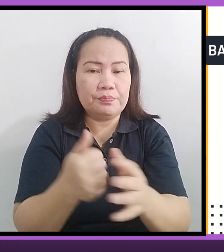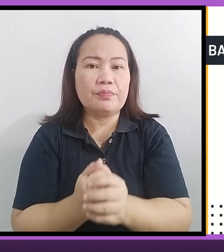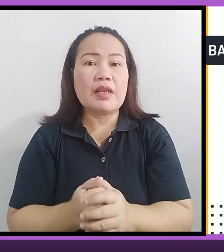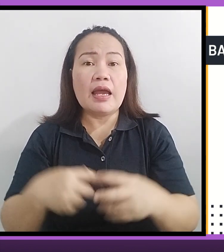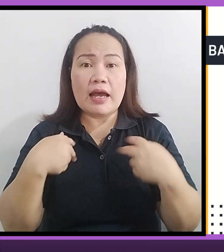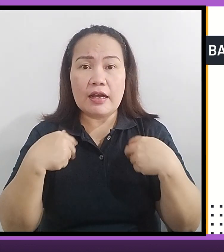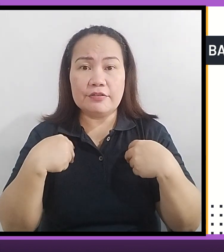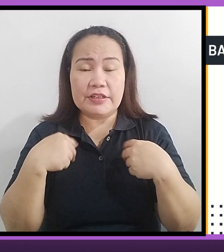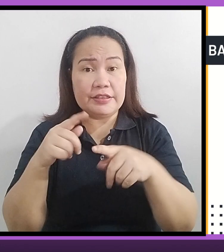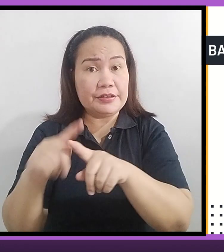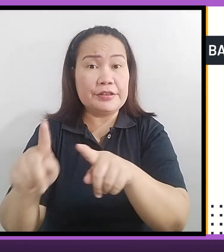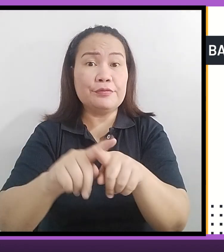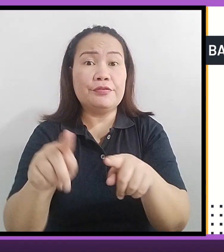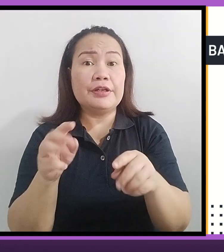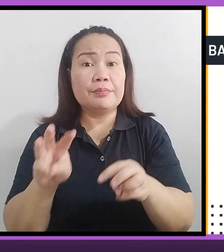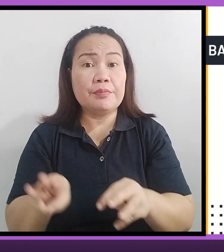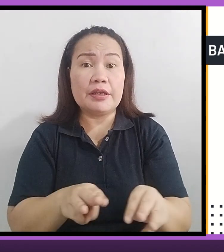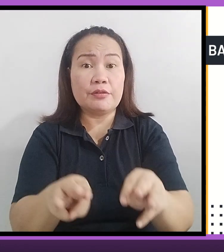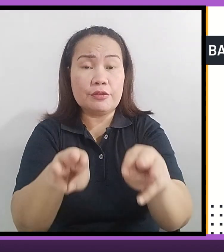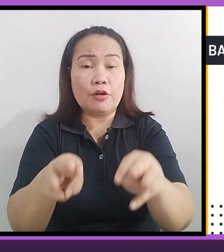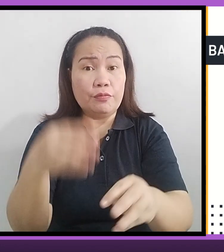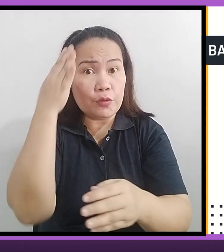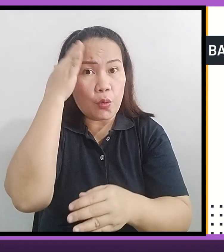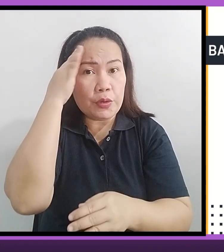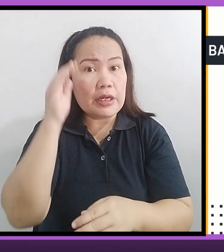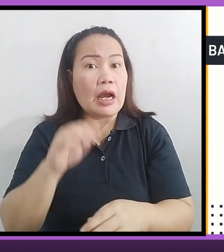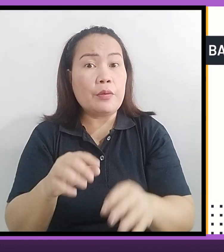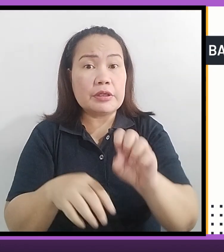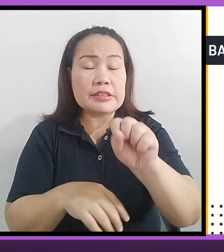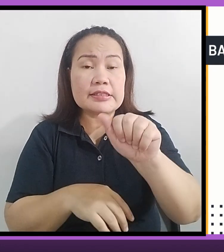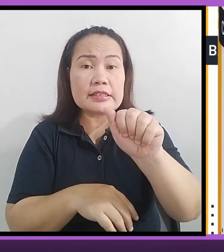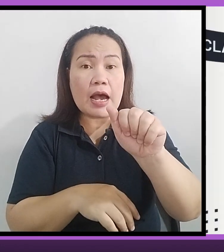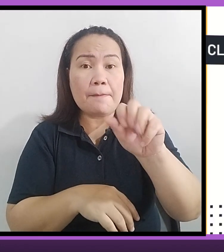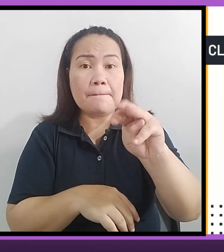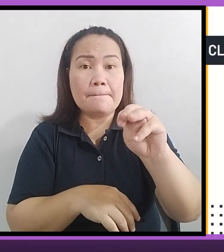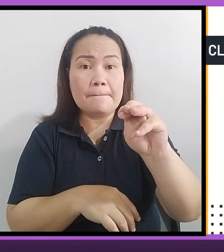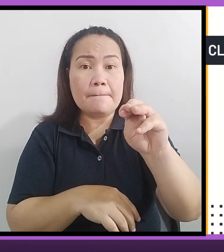in identifying our samples.